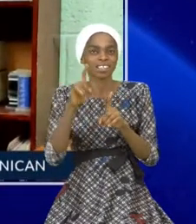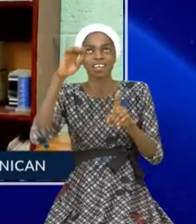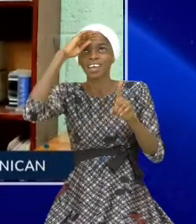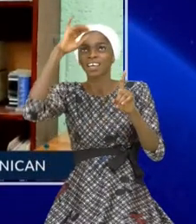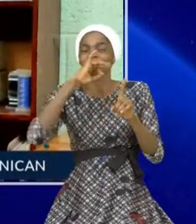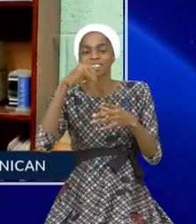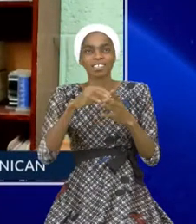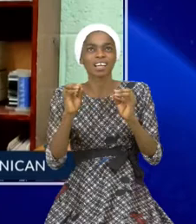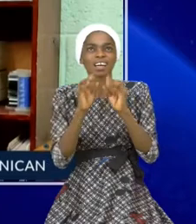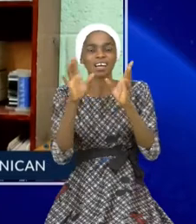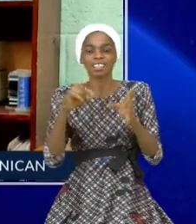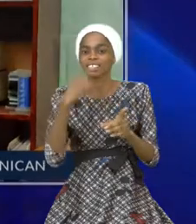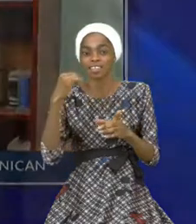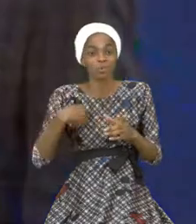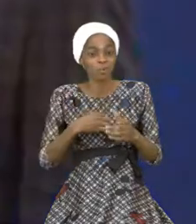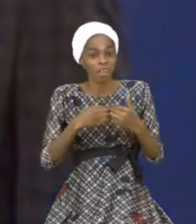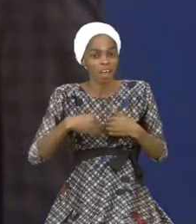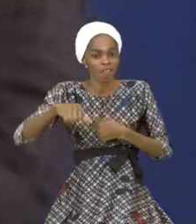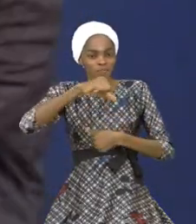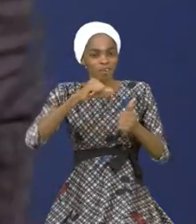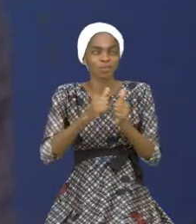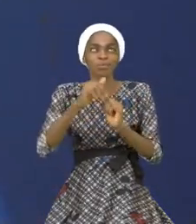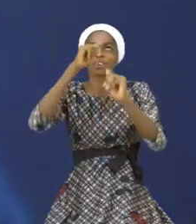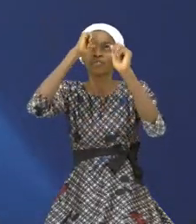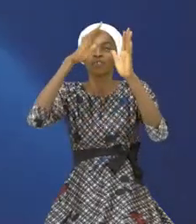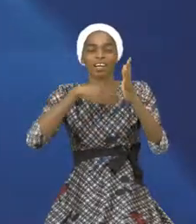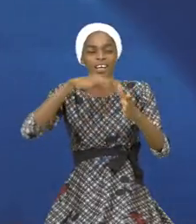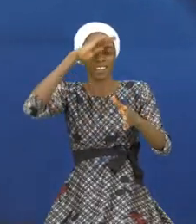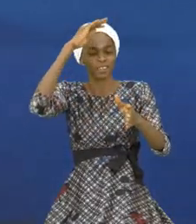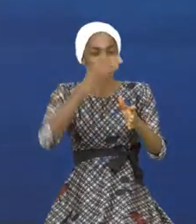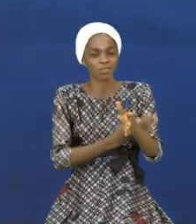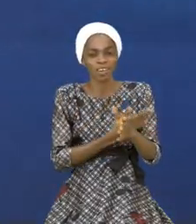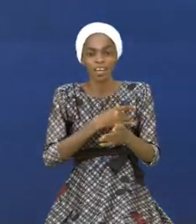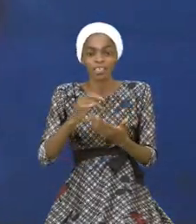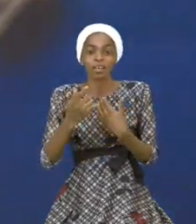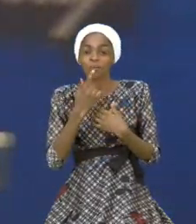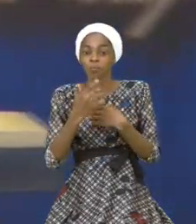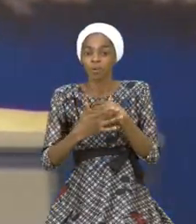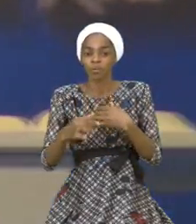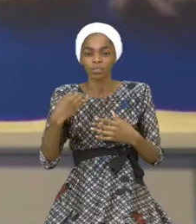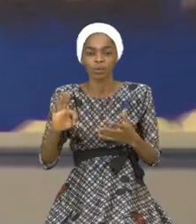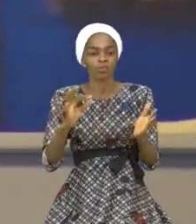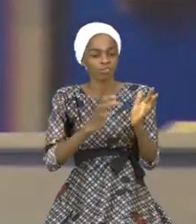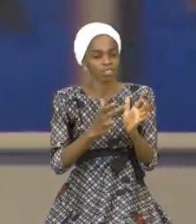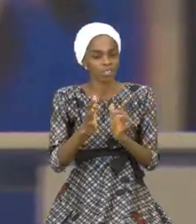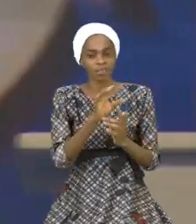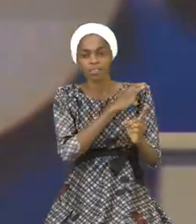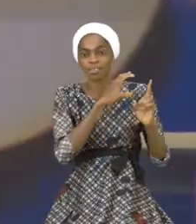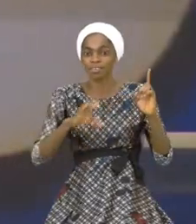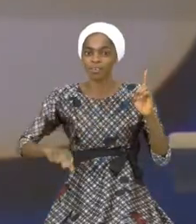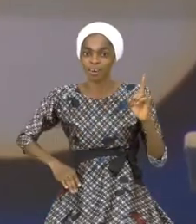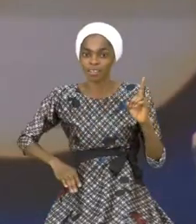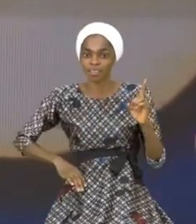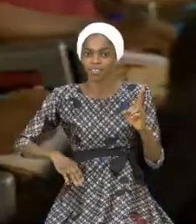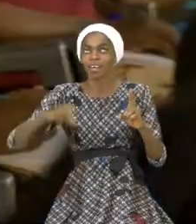it says we have fellowship with the Father and the Son. And the blood of Jesus Christ,